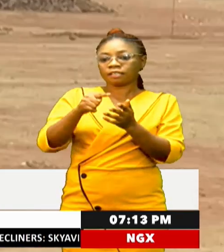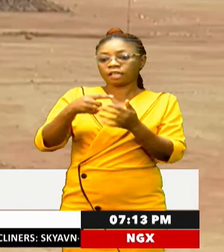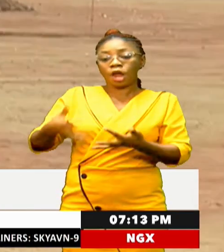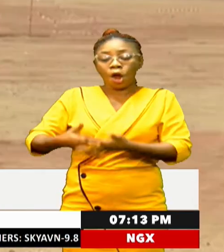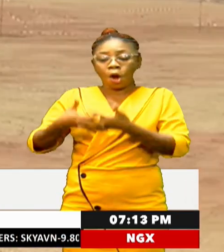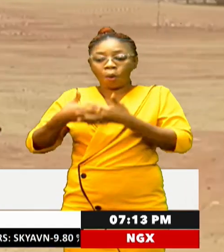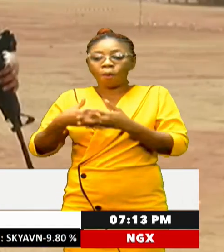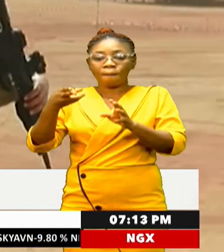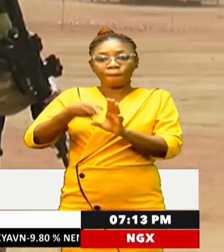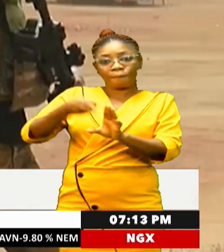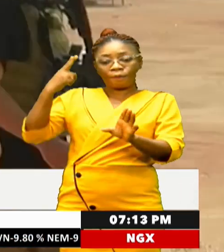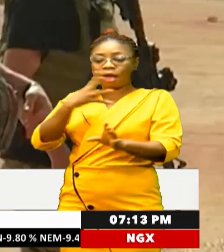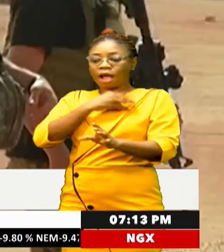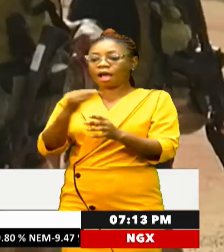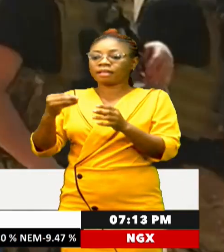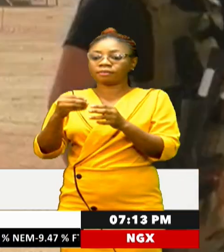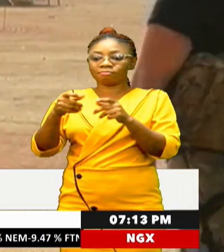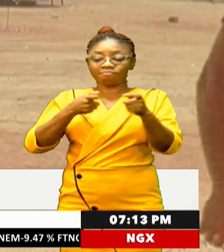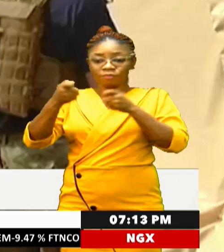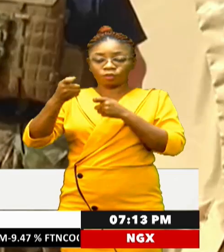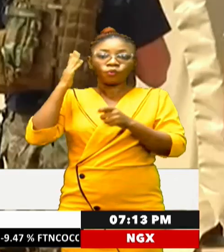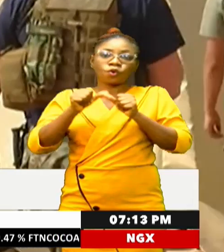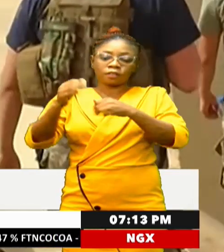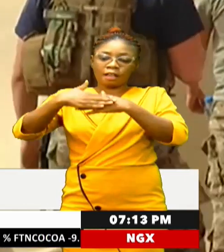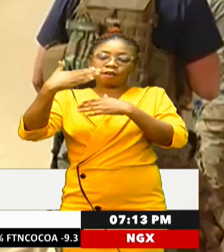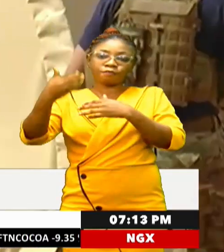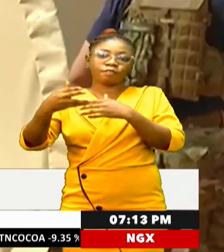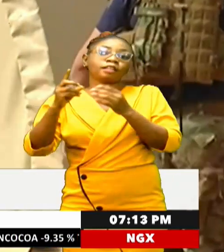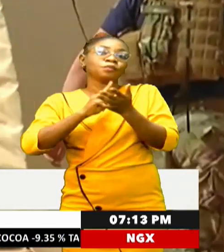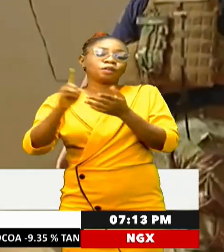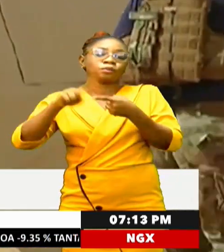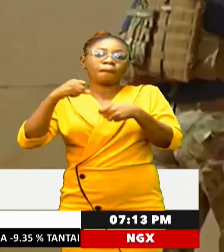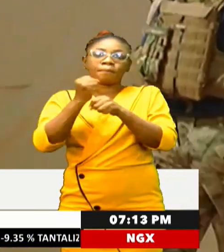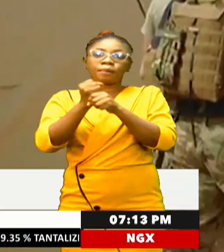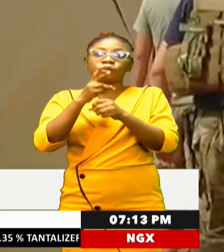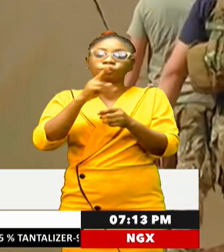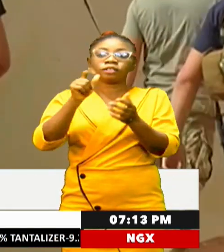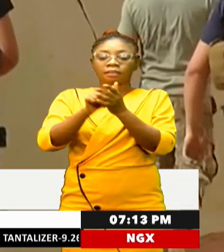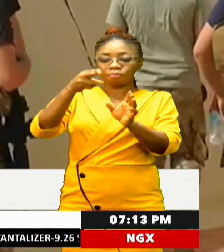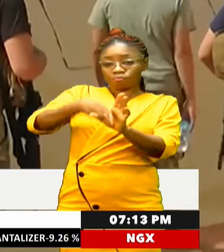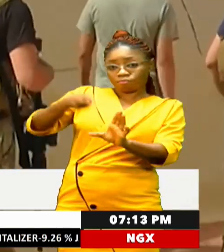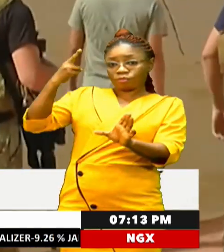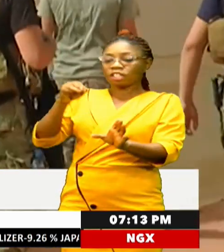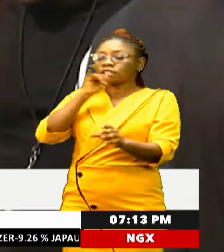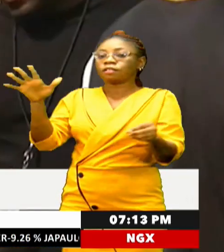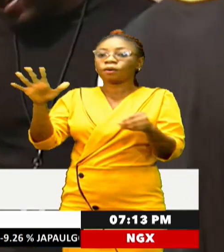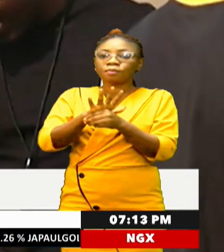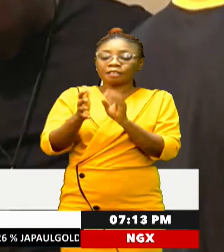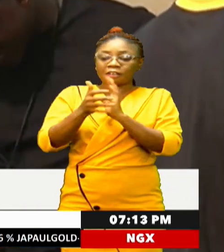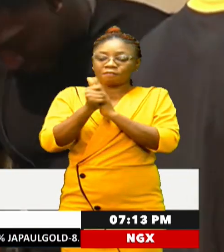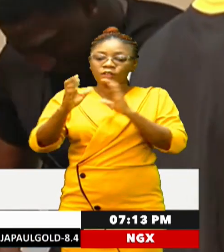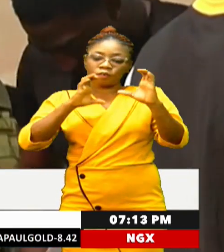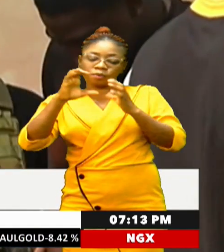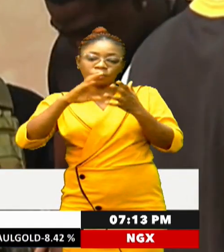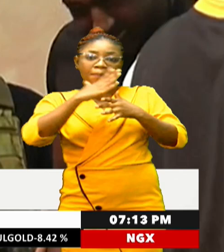and coordination would continue over the coming weeks to make sure the pullout is complete. The effective cooperation and communication between the U.S.